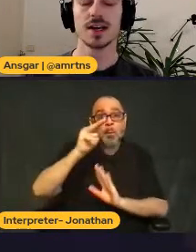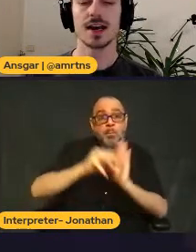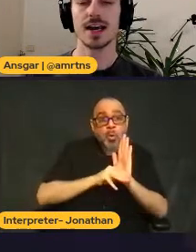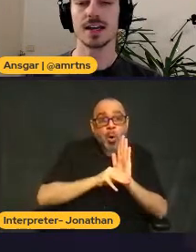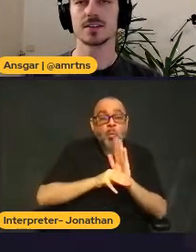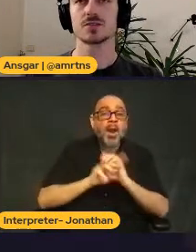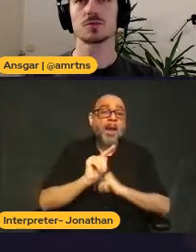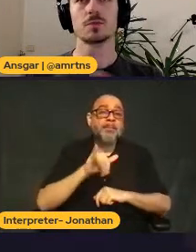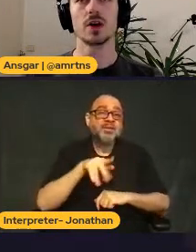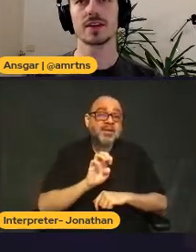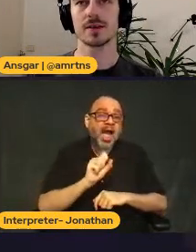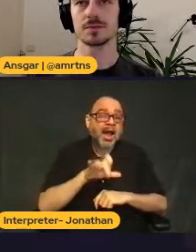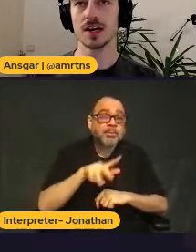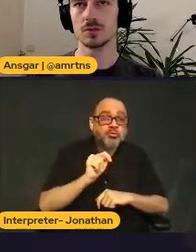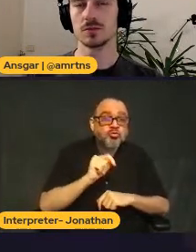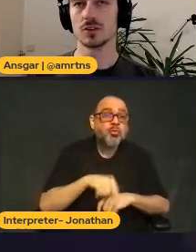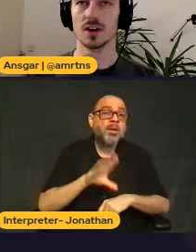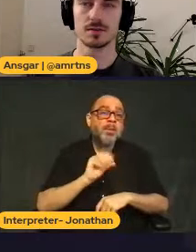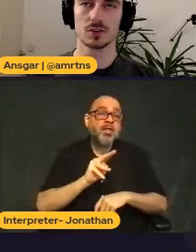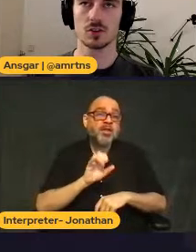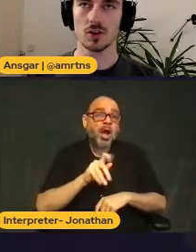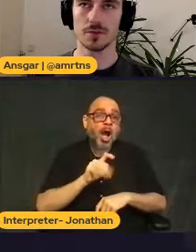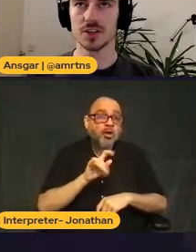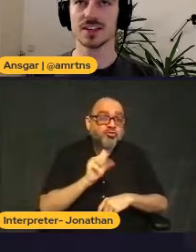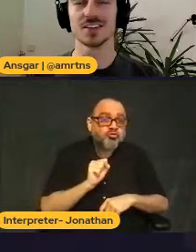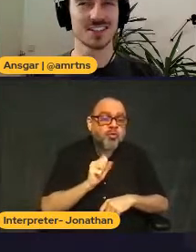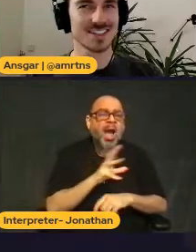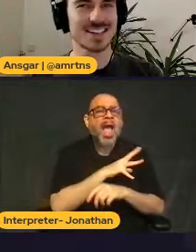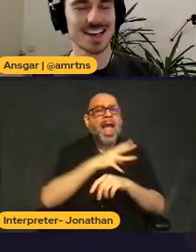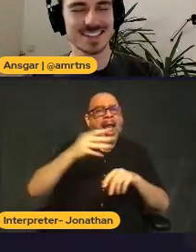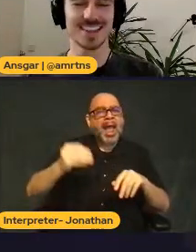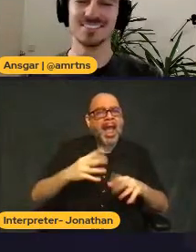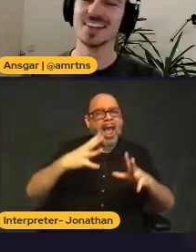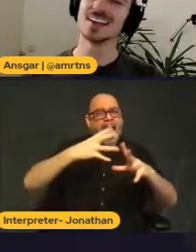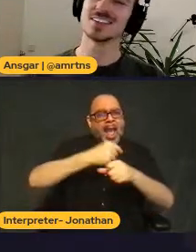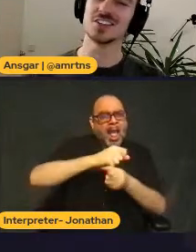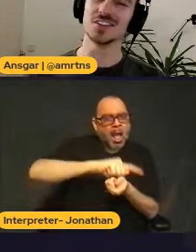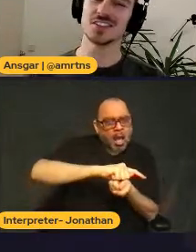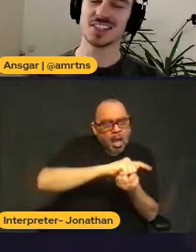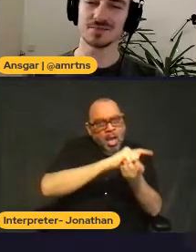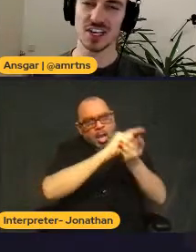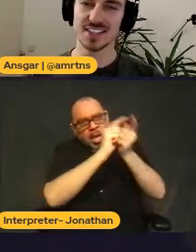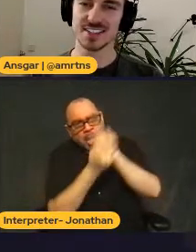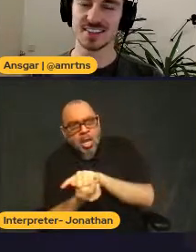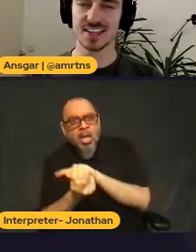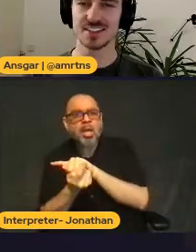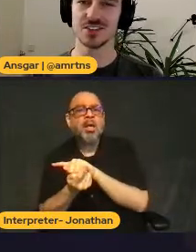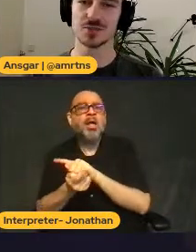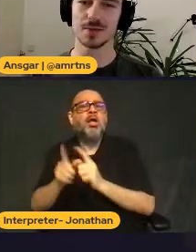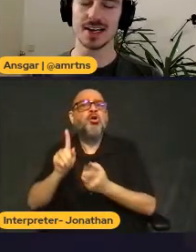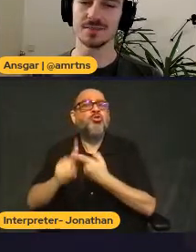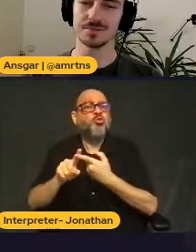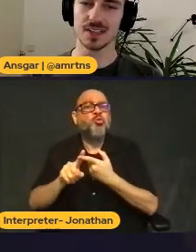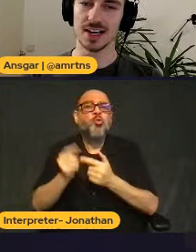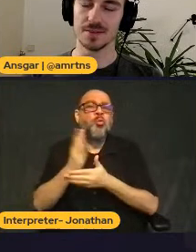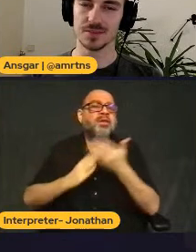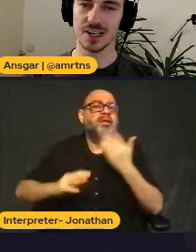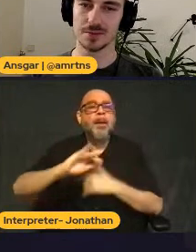TypeScript and boiling them down or converting or synthesizing them to some JSON that is used